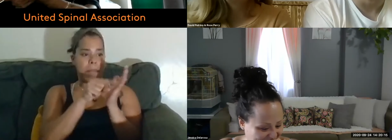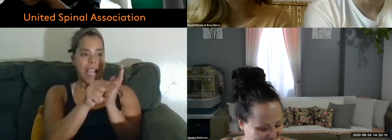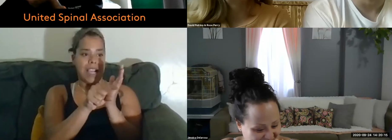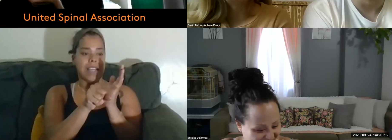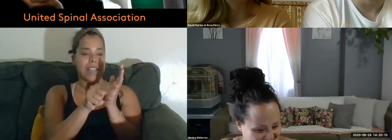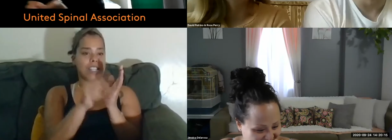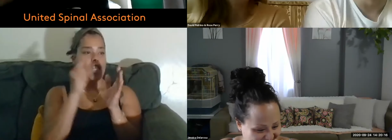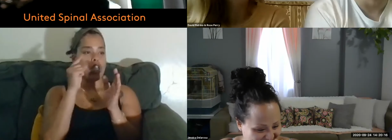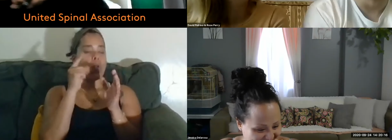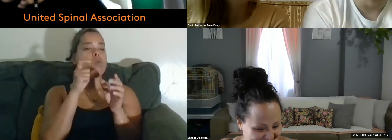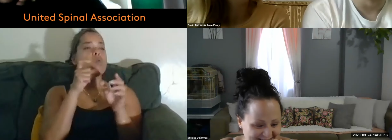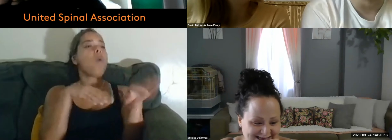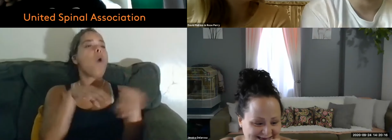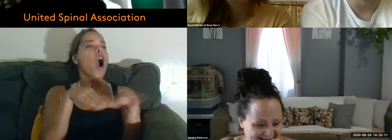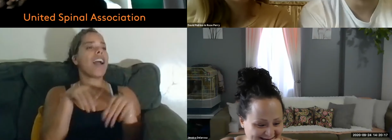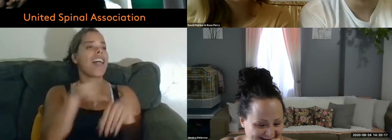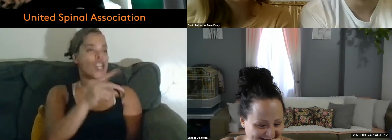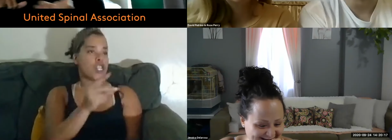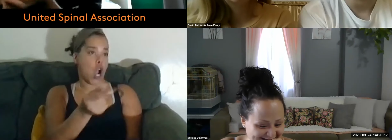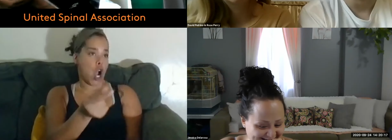That's a good arrangement.